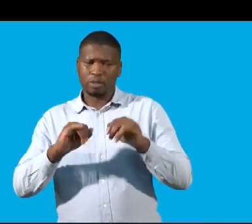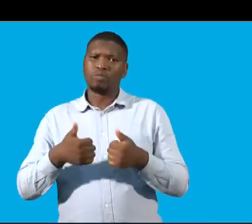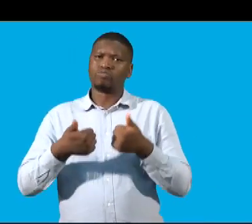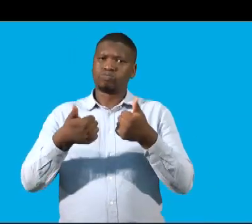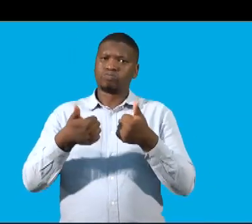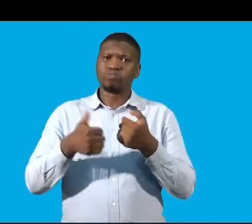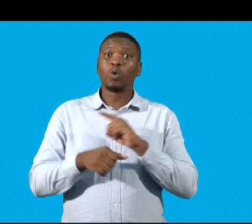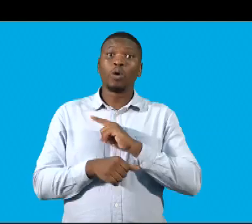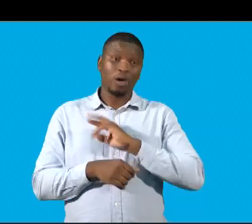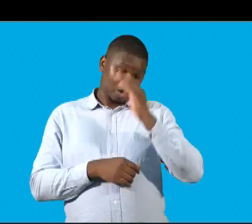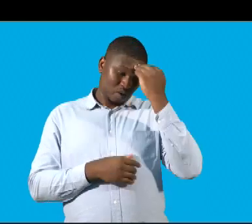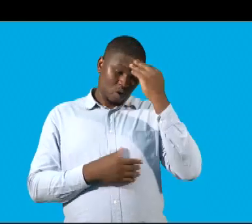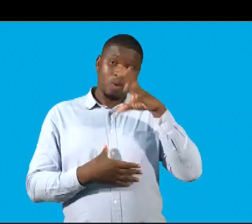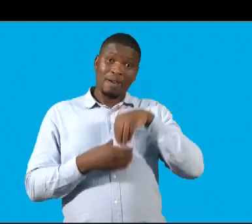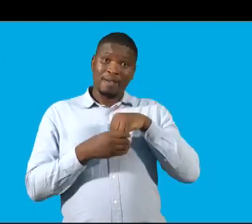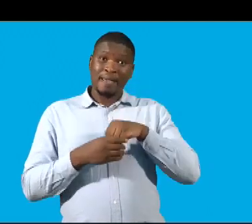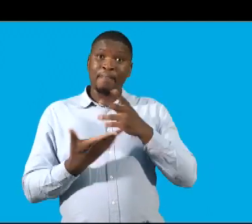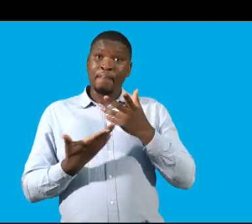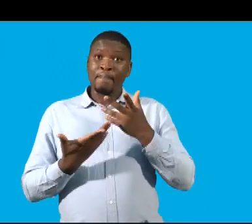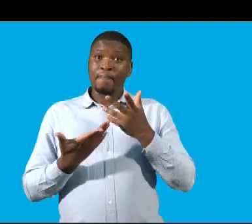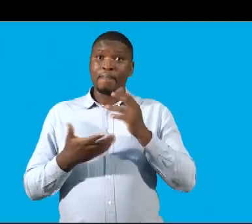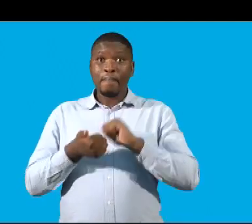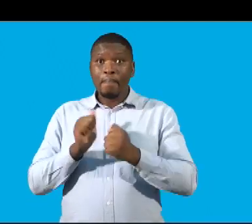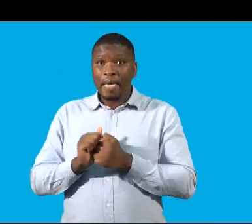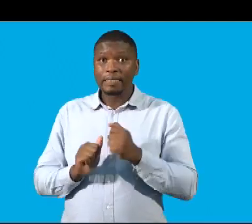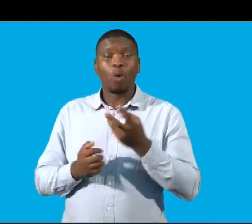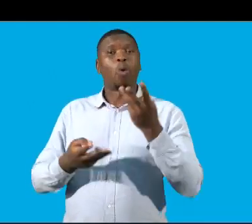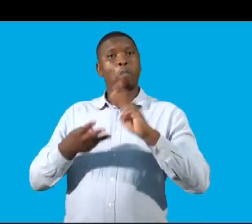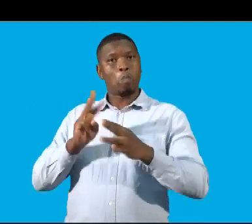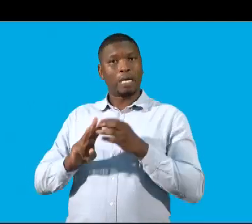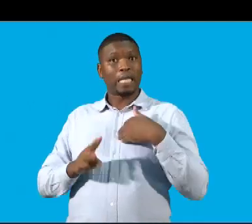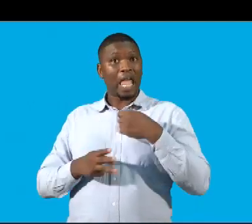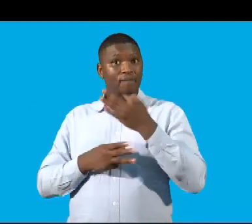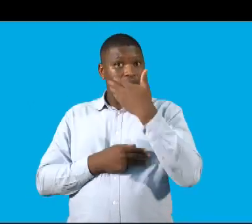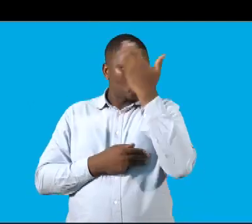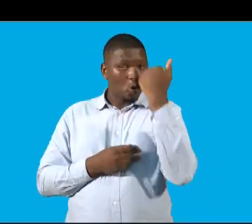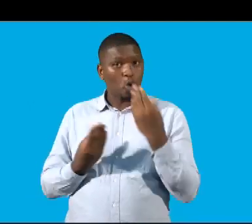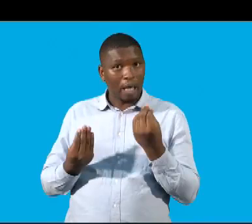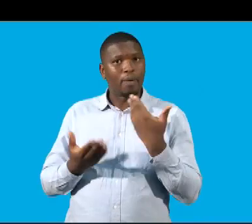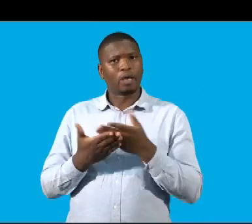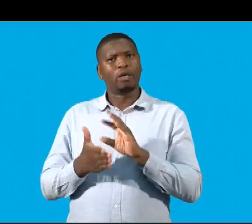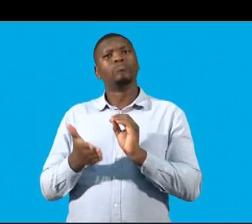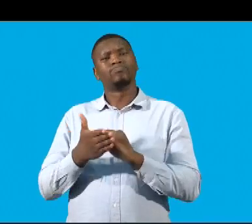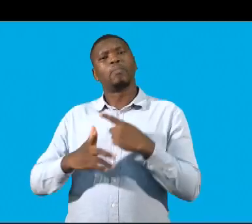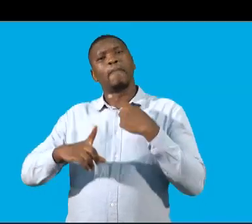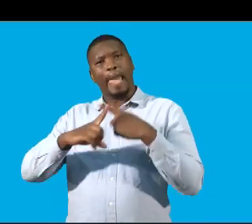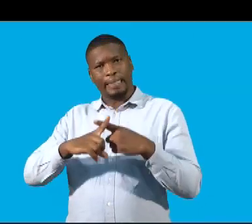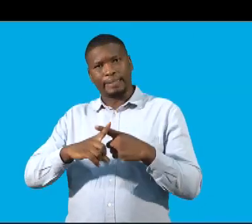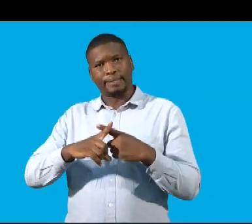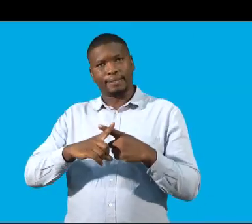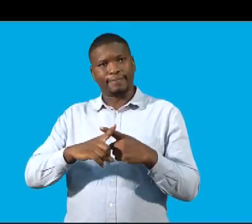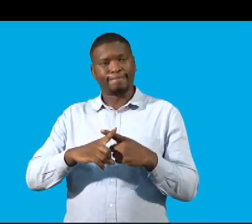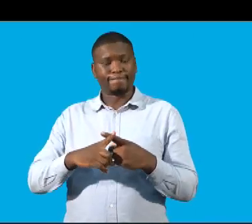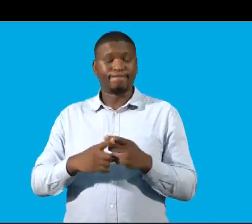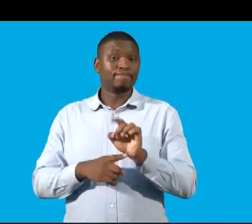is perfectly okay, because in mathematics, if we do not know what a value is, we usually represent it with X. So you can